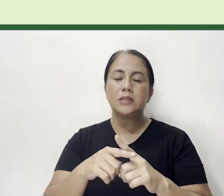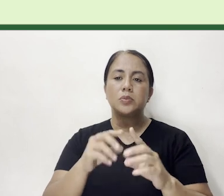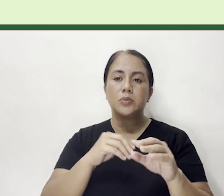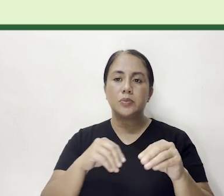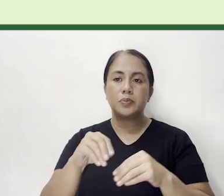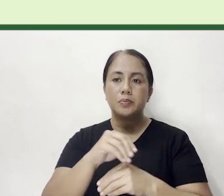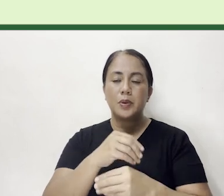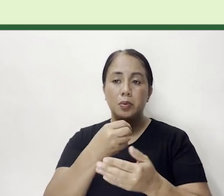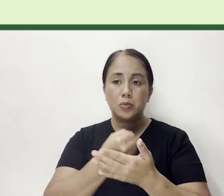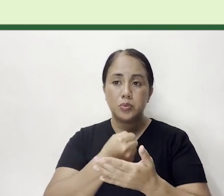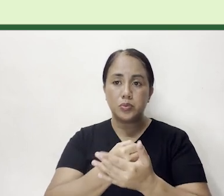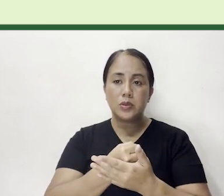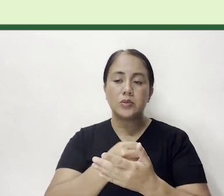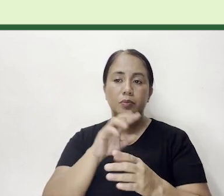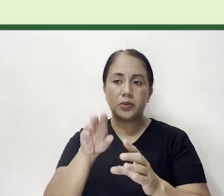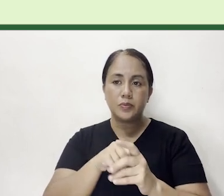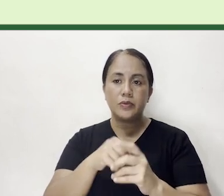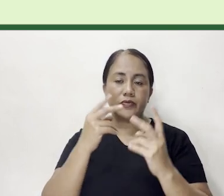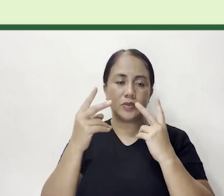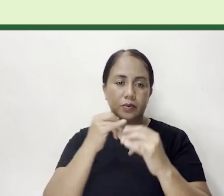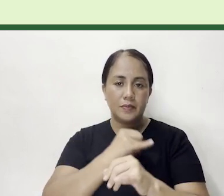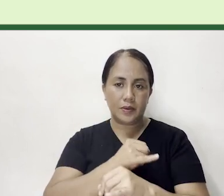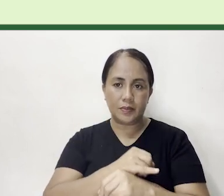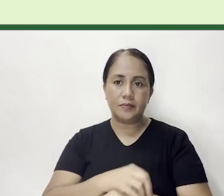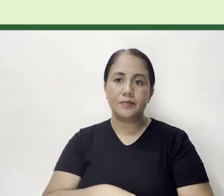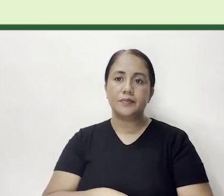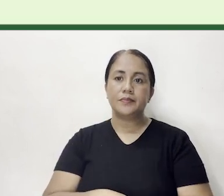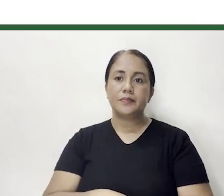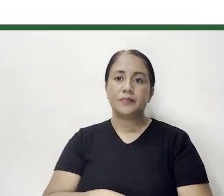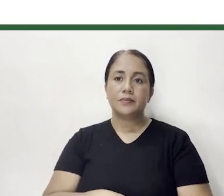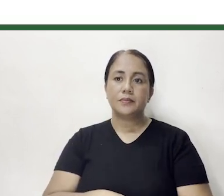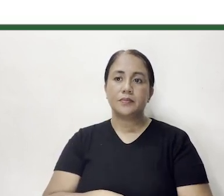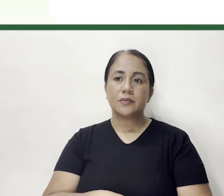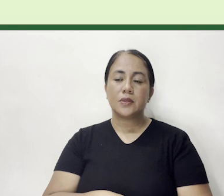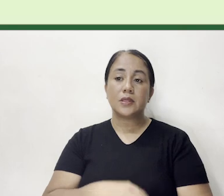organizers, plus income replacement to the participant with visual impairment.